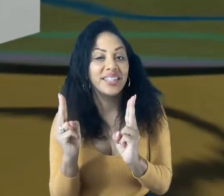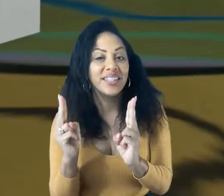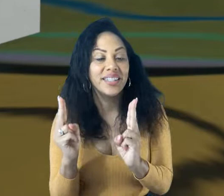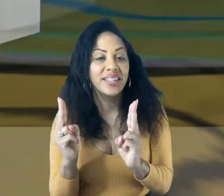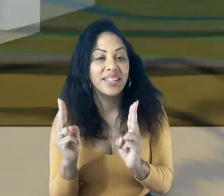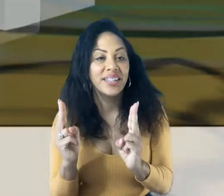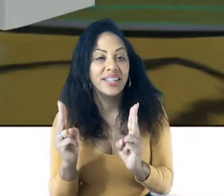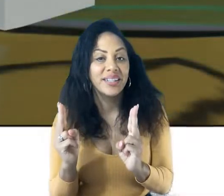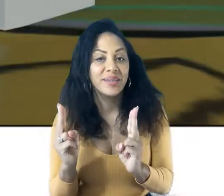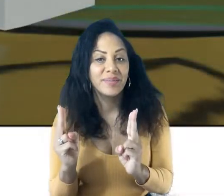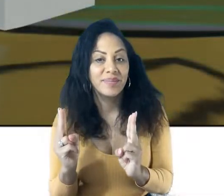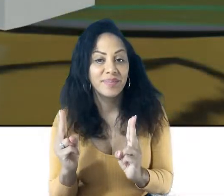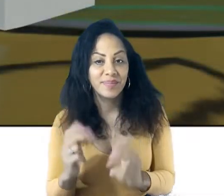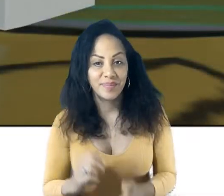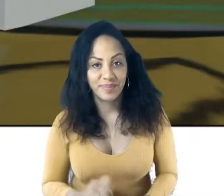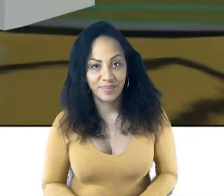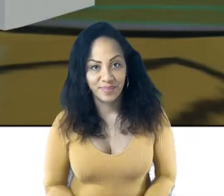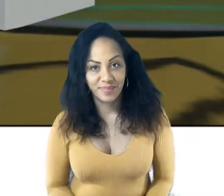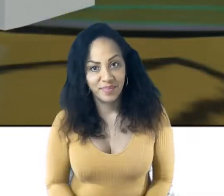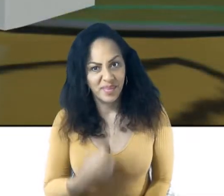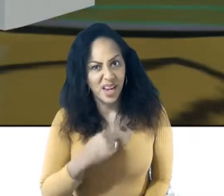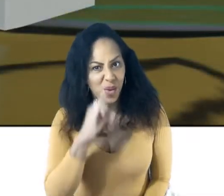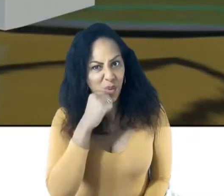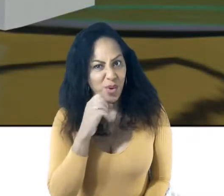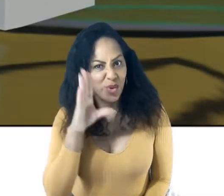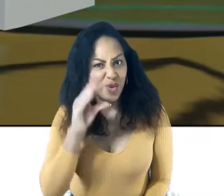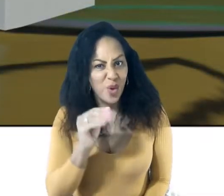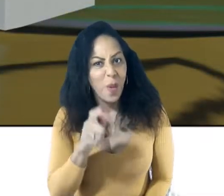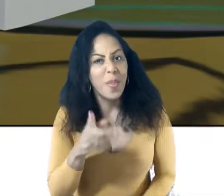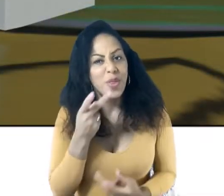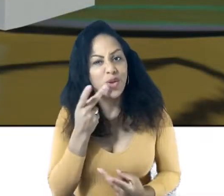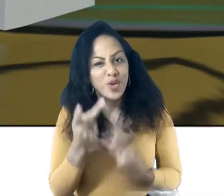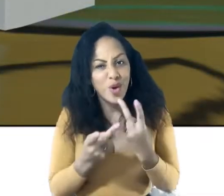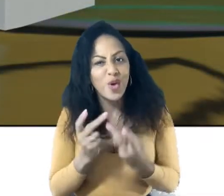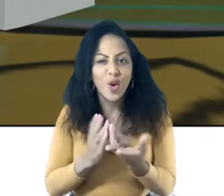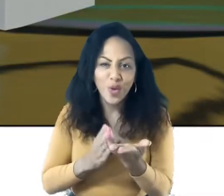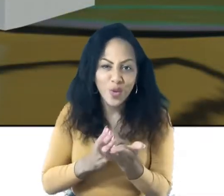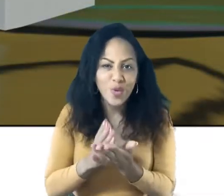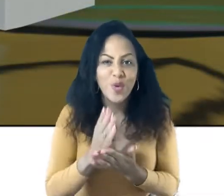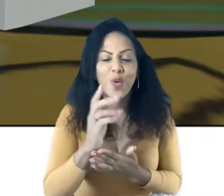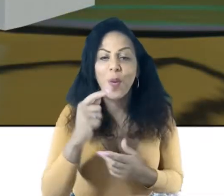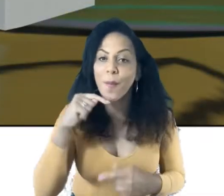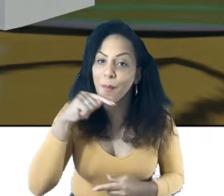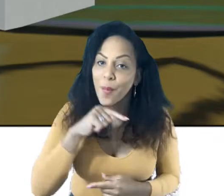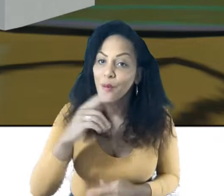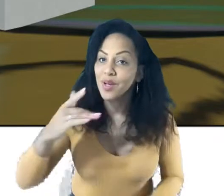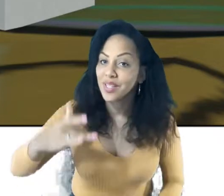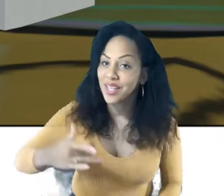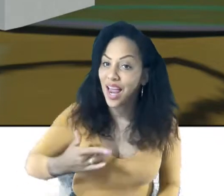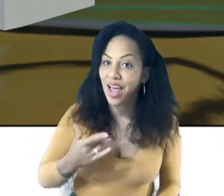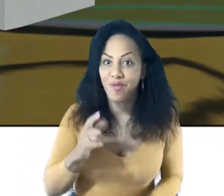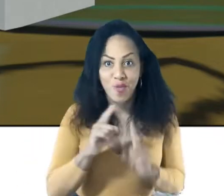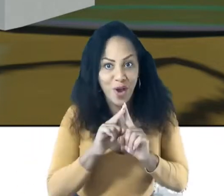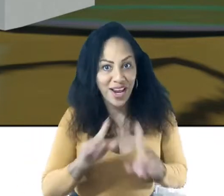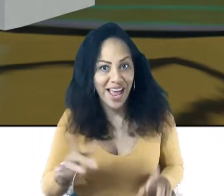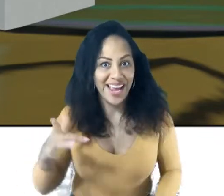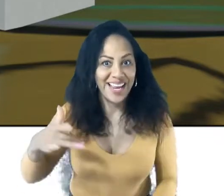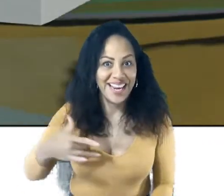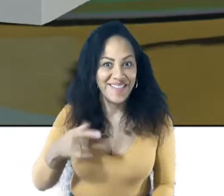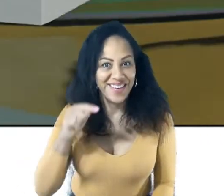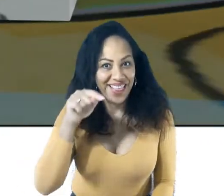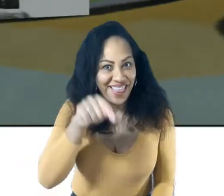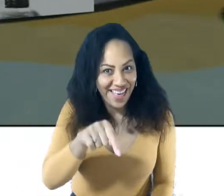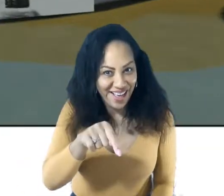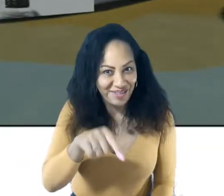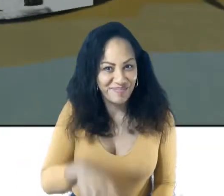I'm going to stop that there. So the song goes through this boy's life and life living in Mounts Bay. And I'll